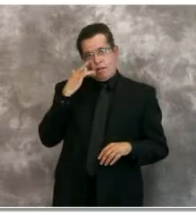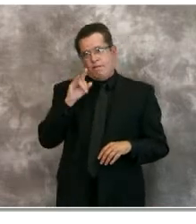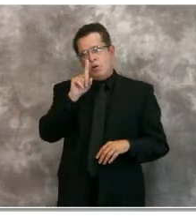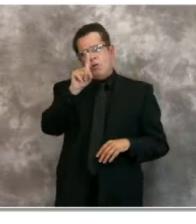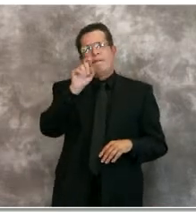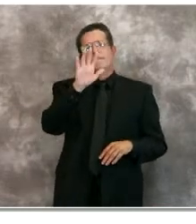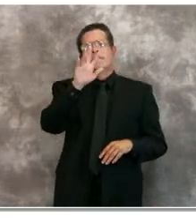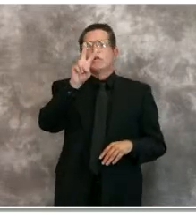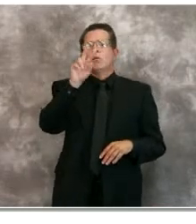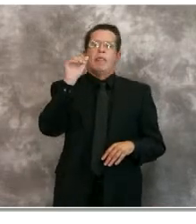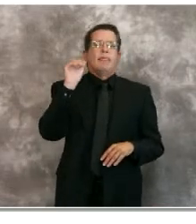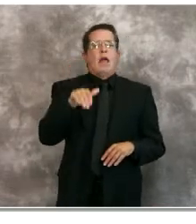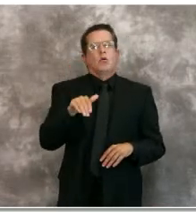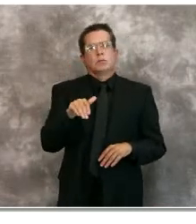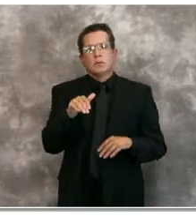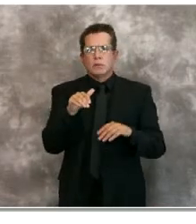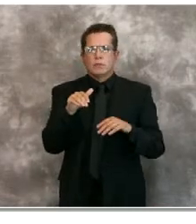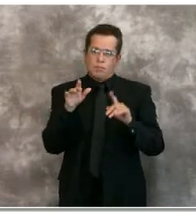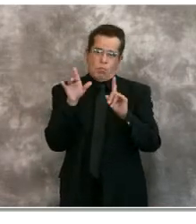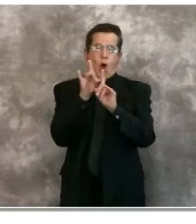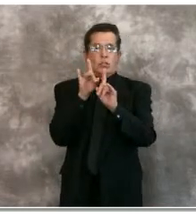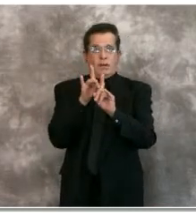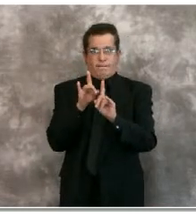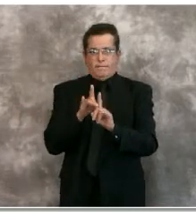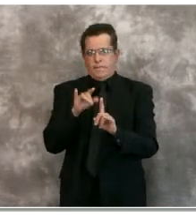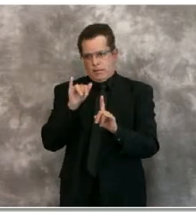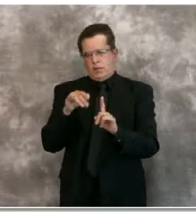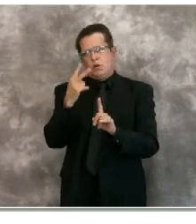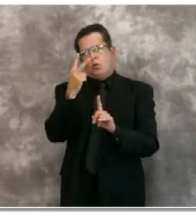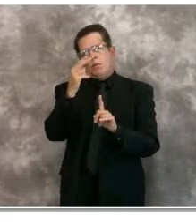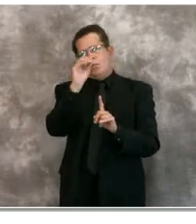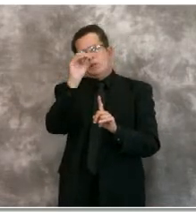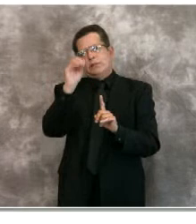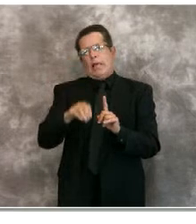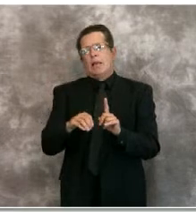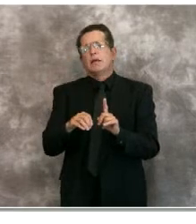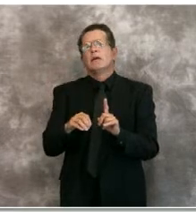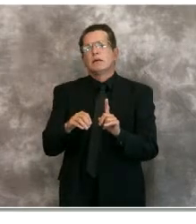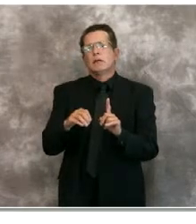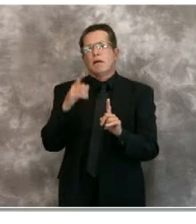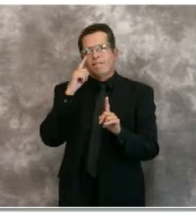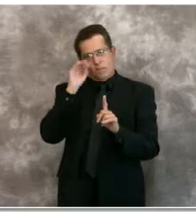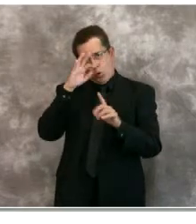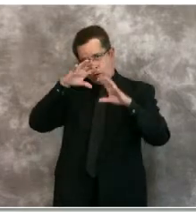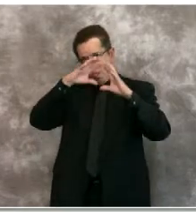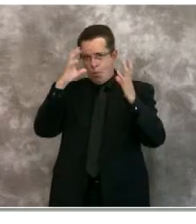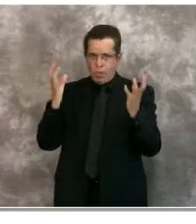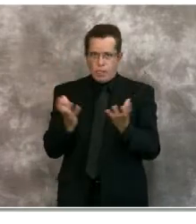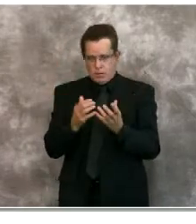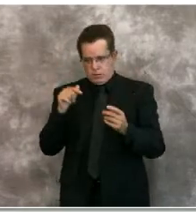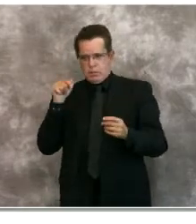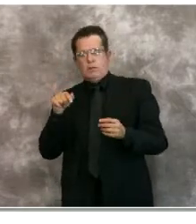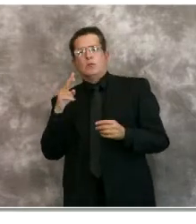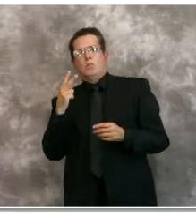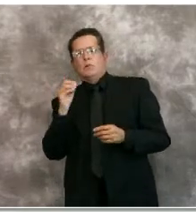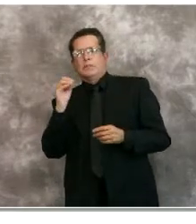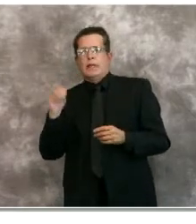152,000 positive cases, which is 2% of the total number of global cases and